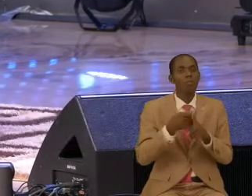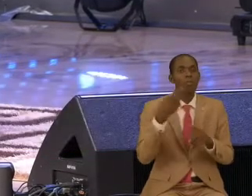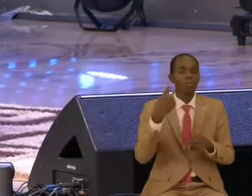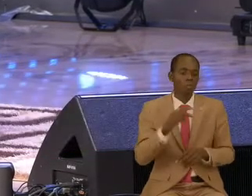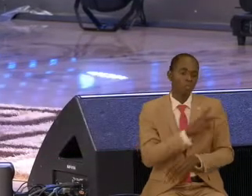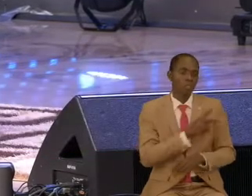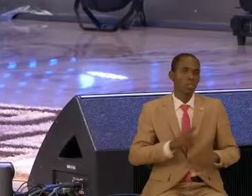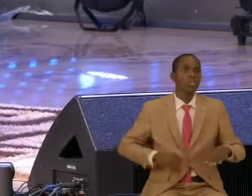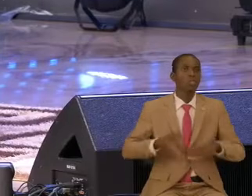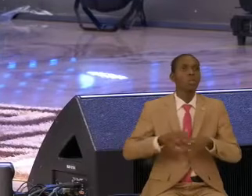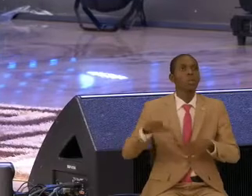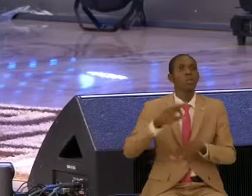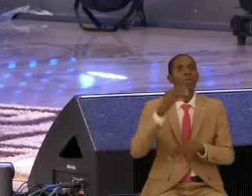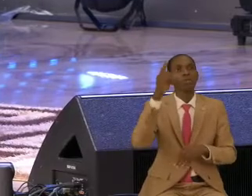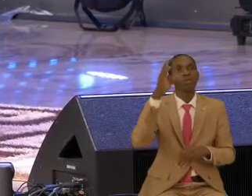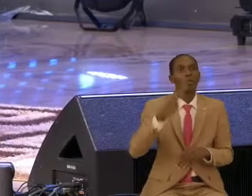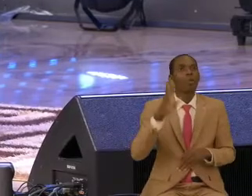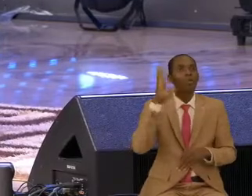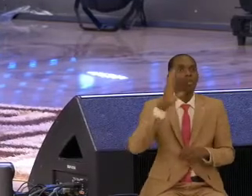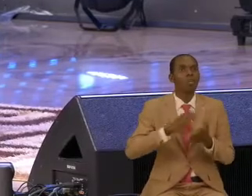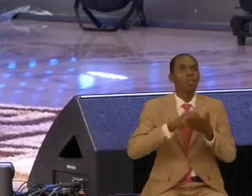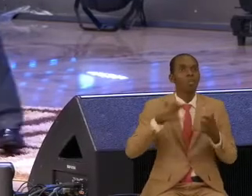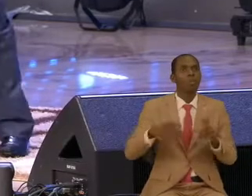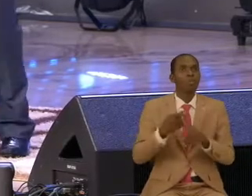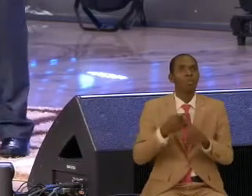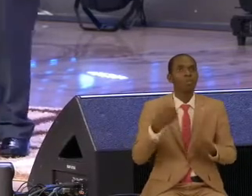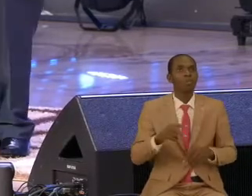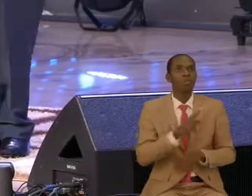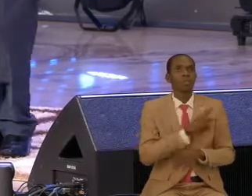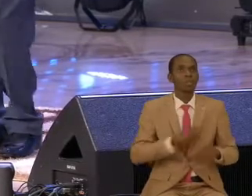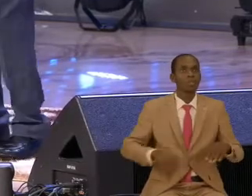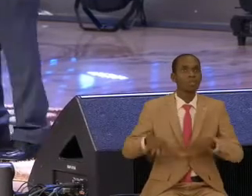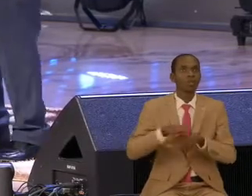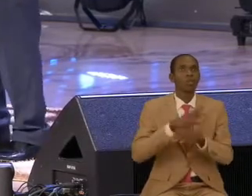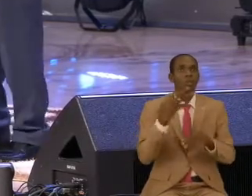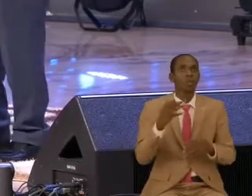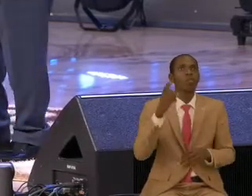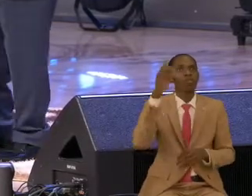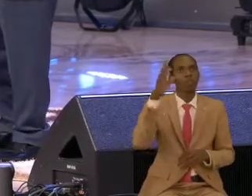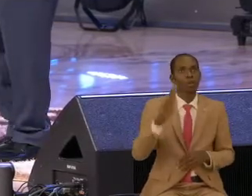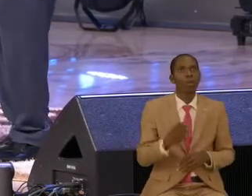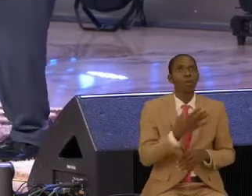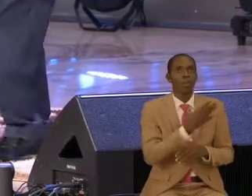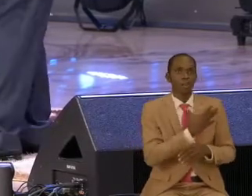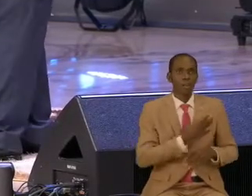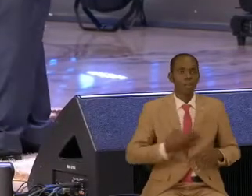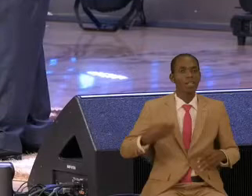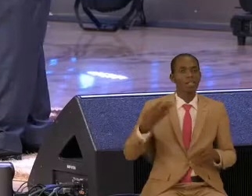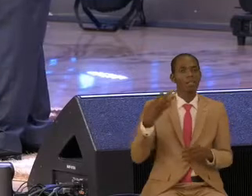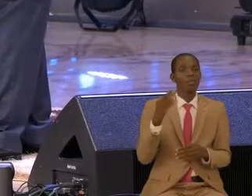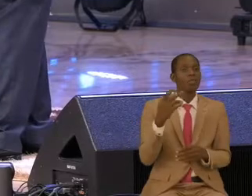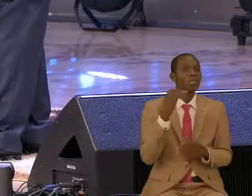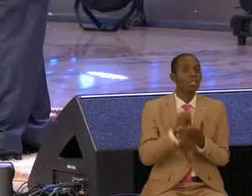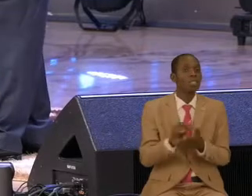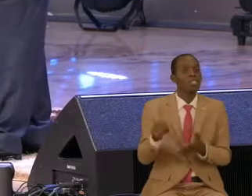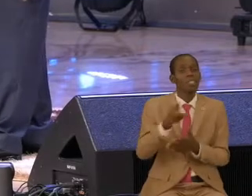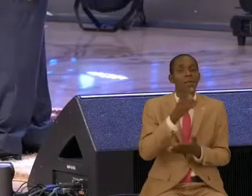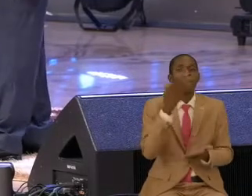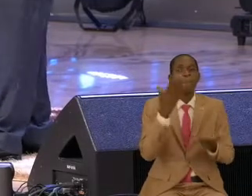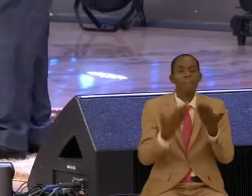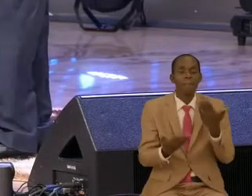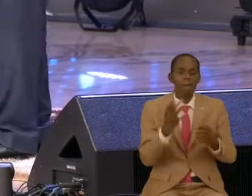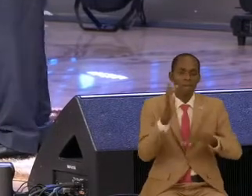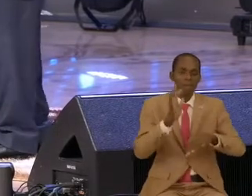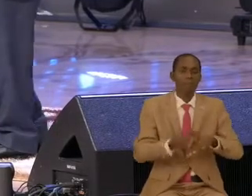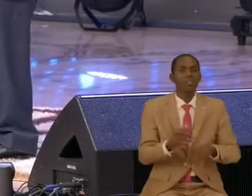kingdom of God, will exclude you from the salvation that Christ brought on the cross, that ye might affect